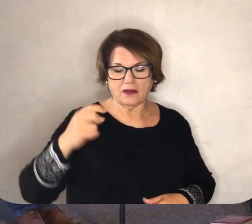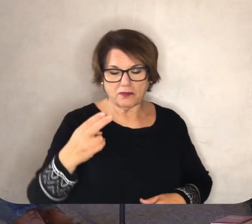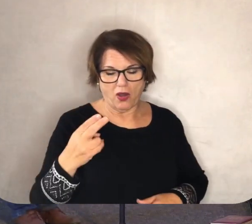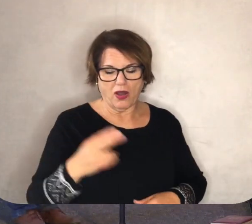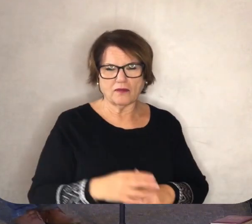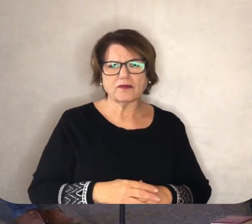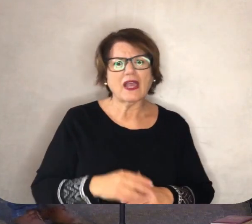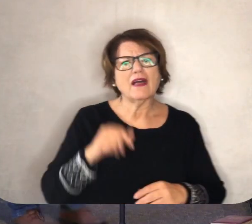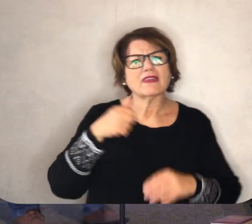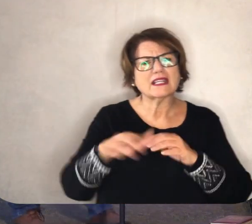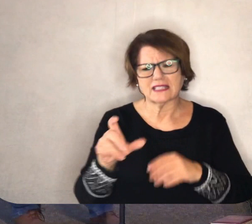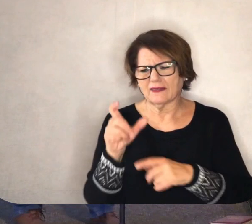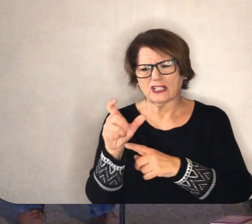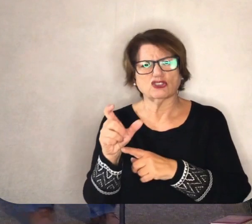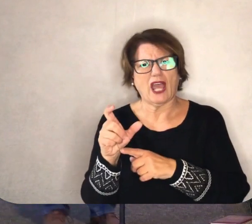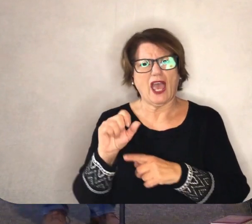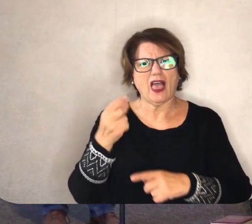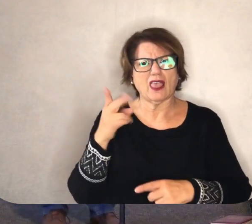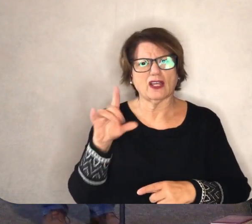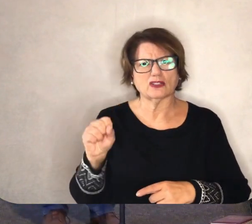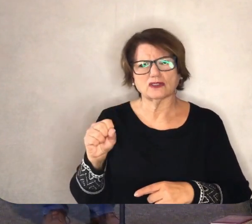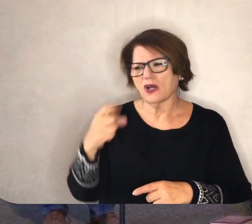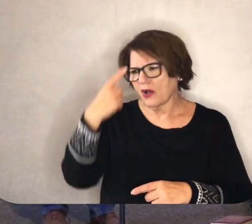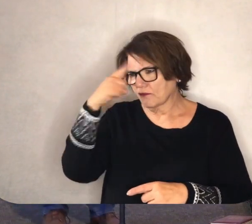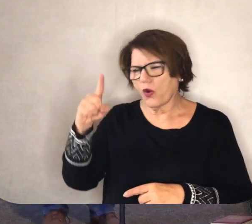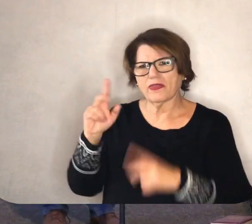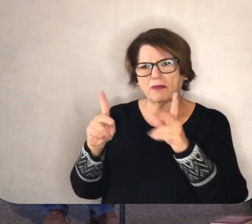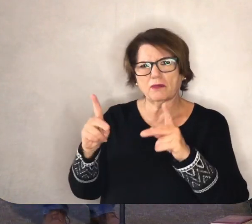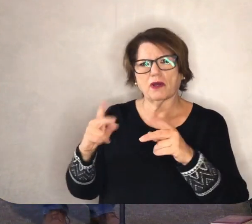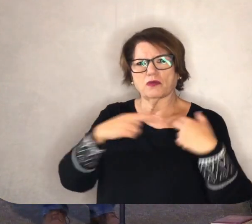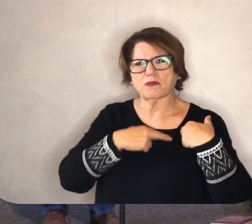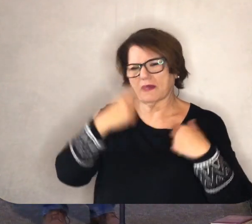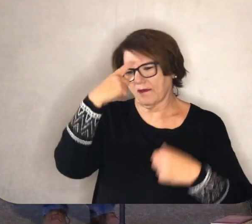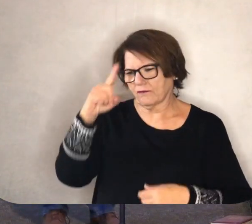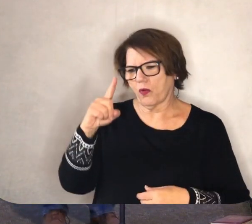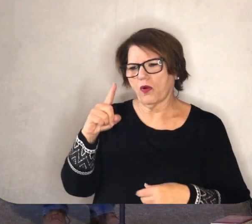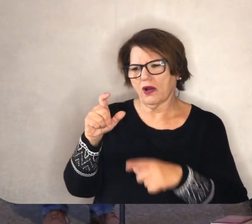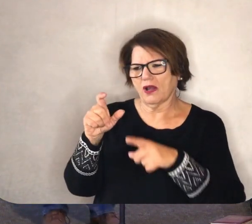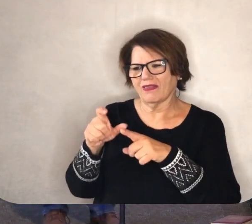be defused, and the armorers told him that intelligence had picked them up.